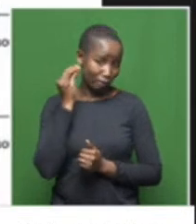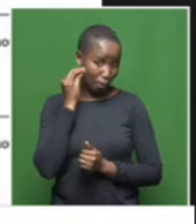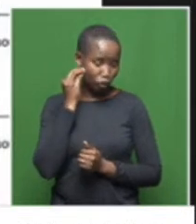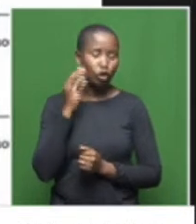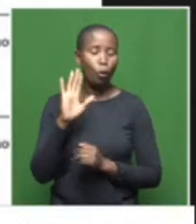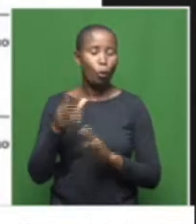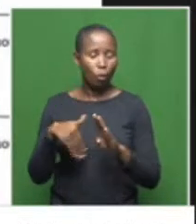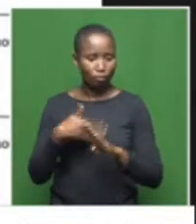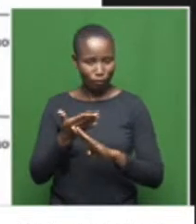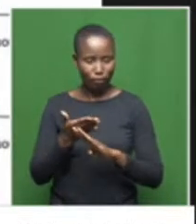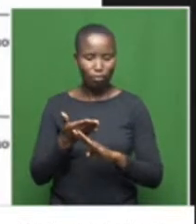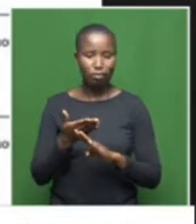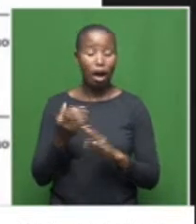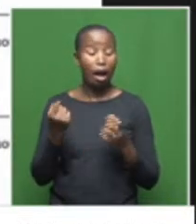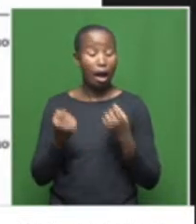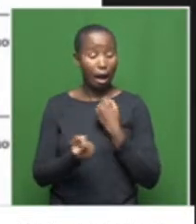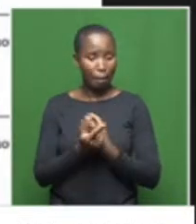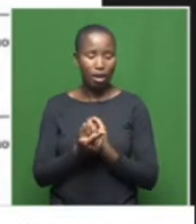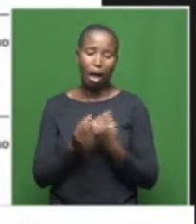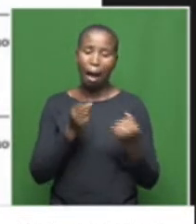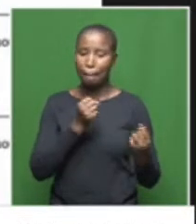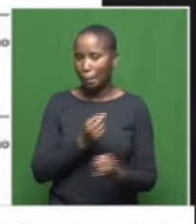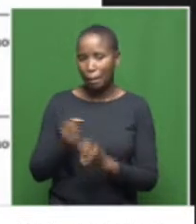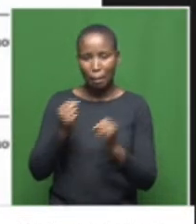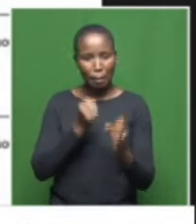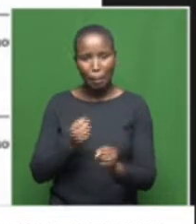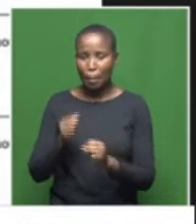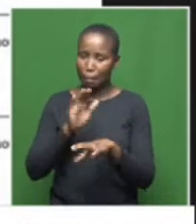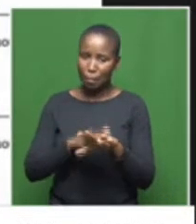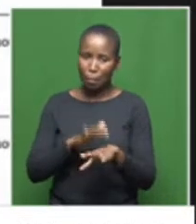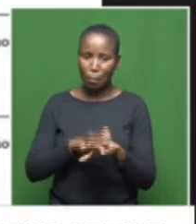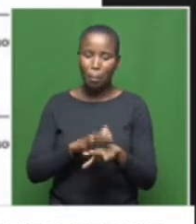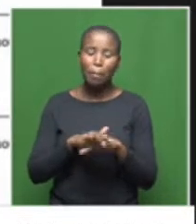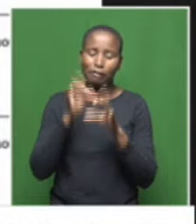this proposed new regulations have been